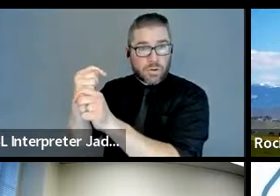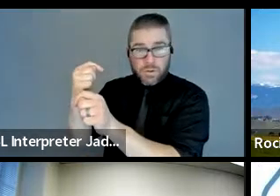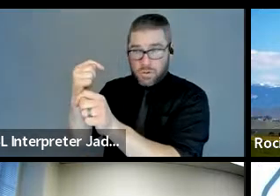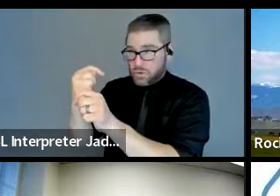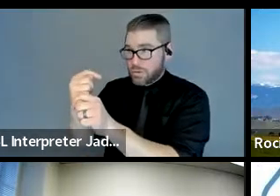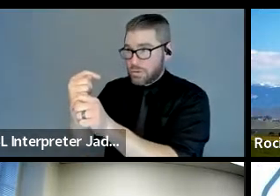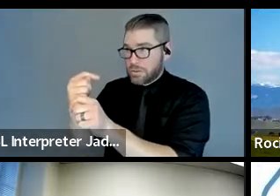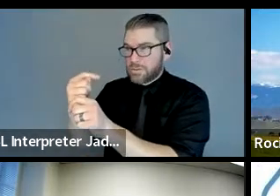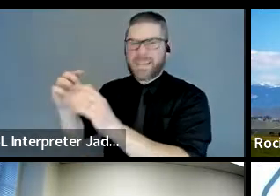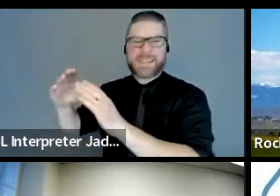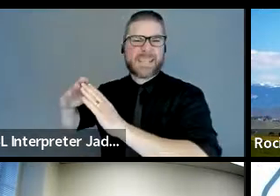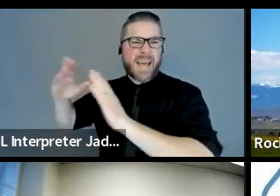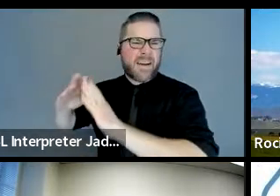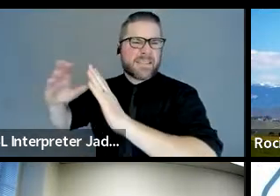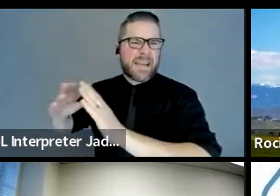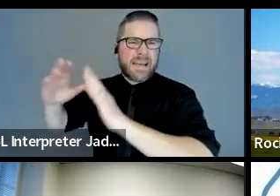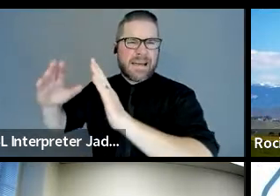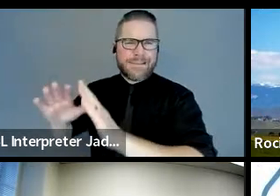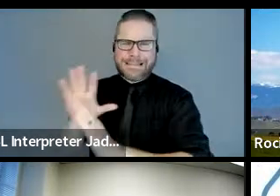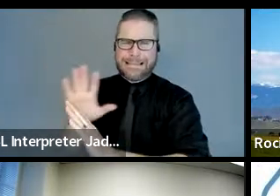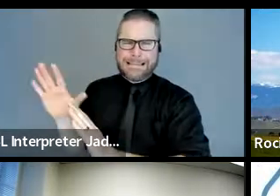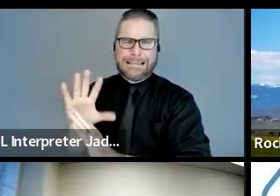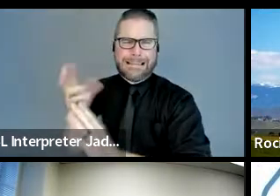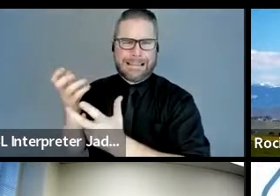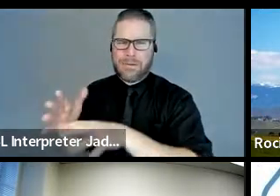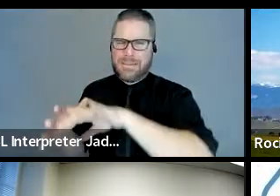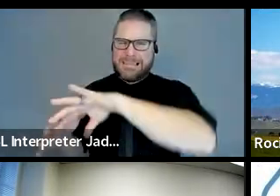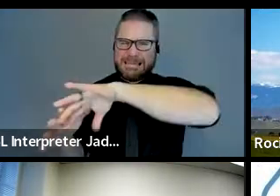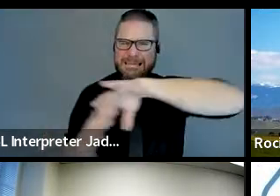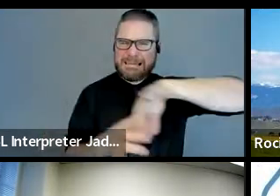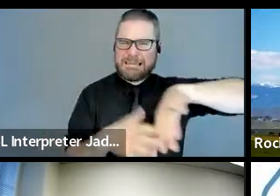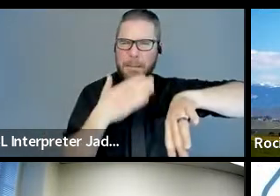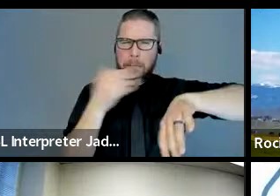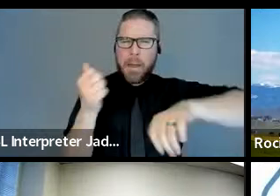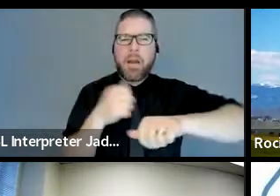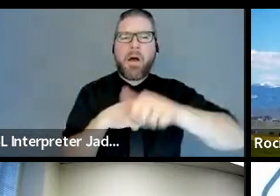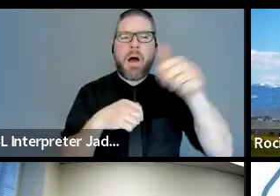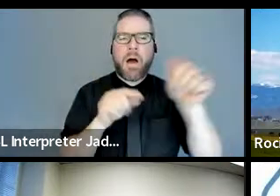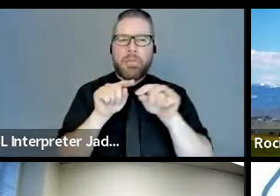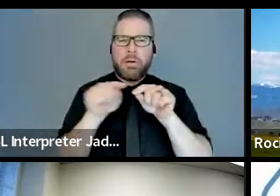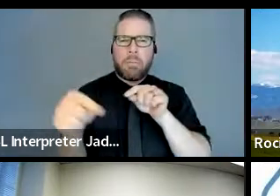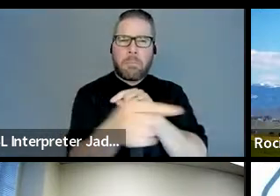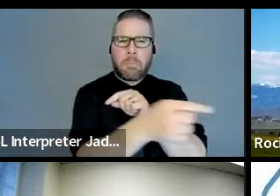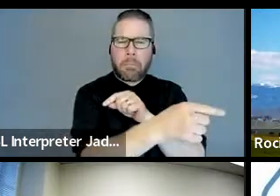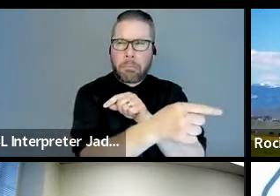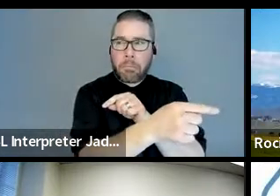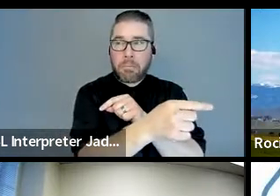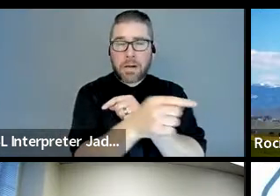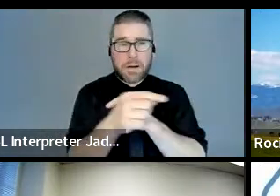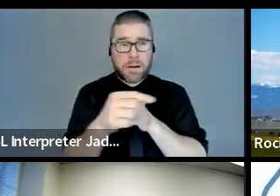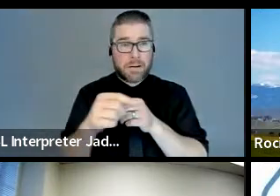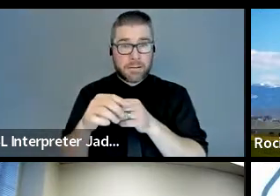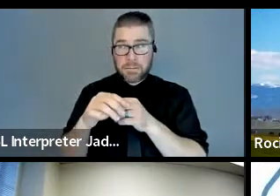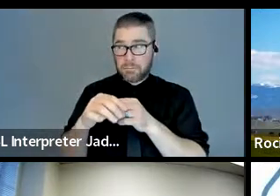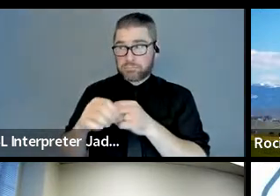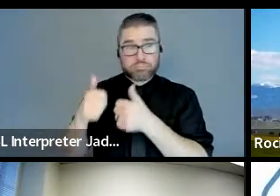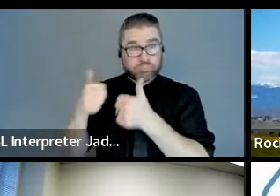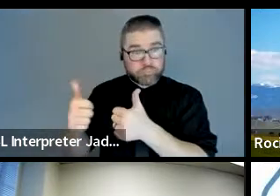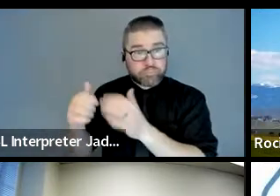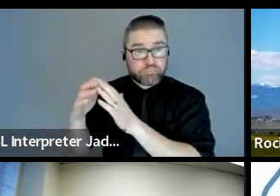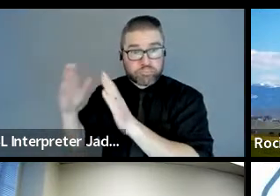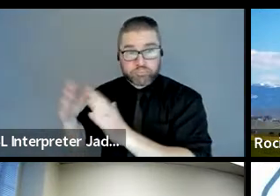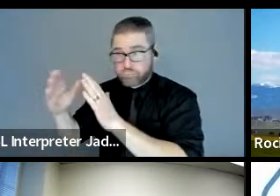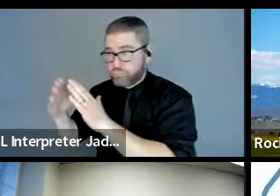neighborhood with a new Ventura route, that wouldn't necessarily alleviate all the trucks going